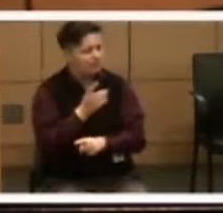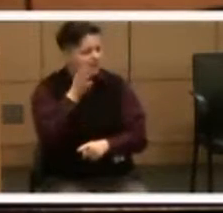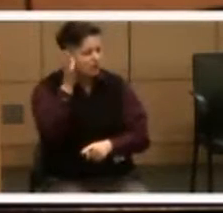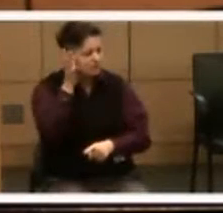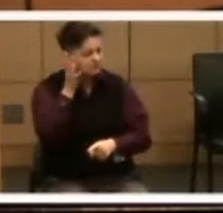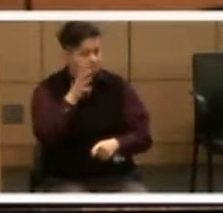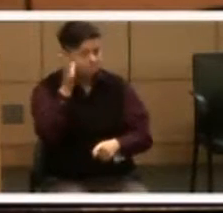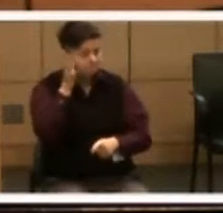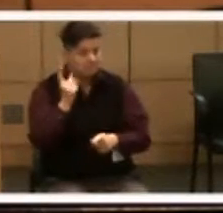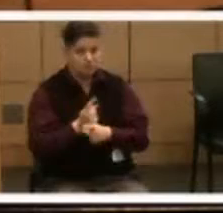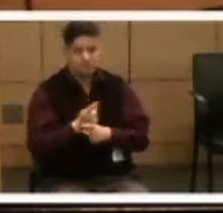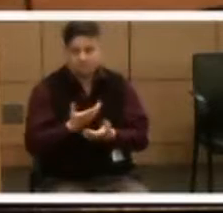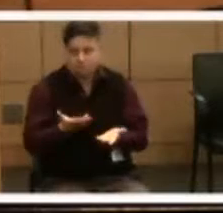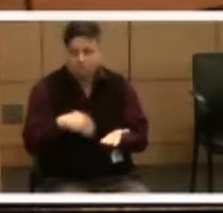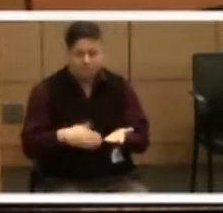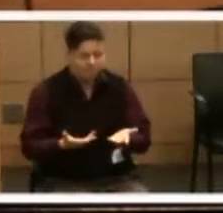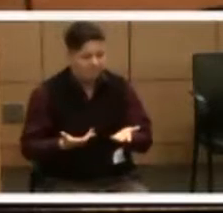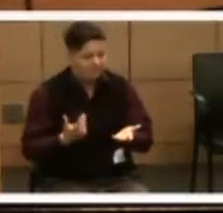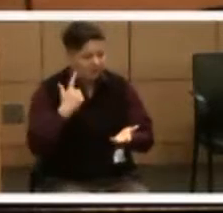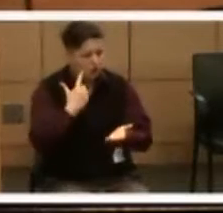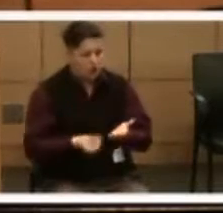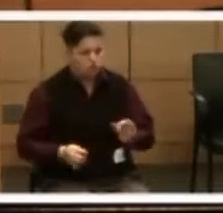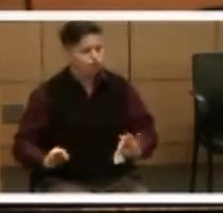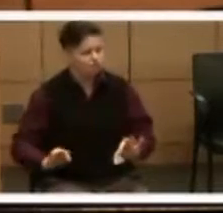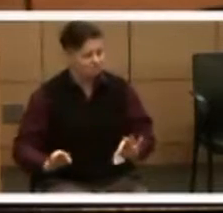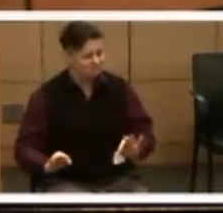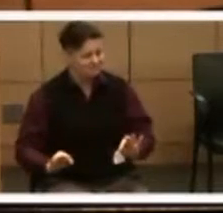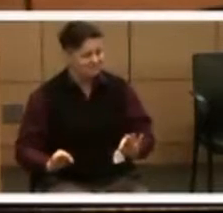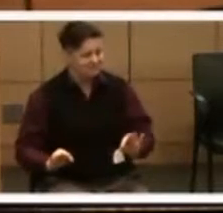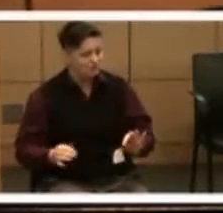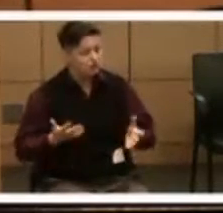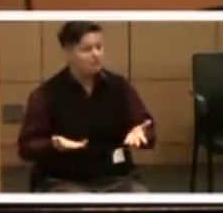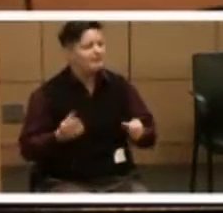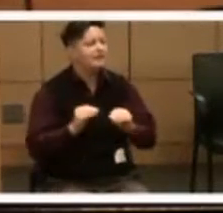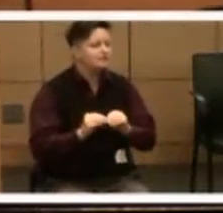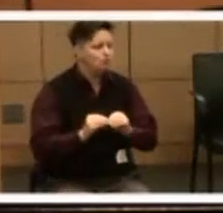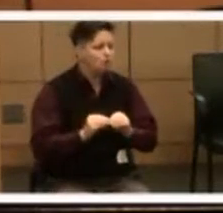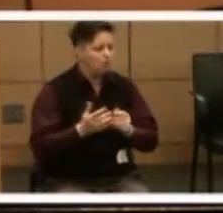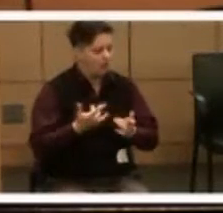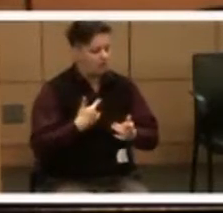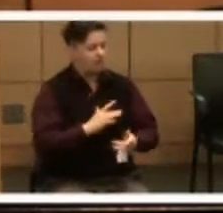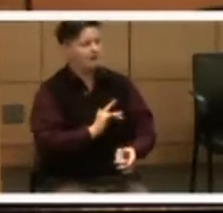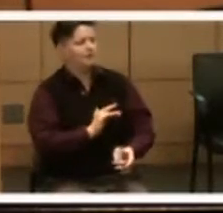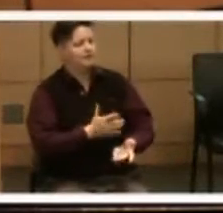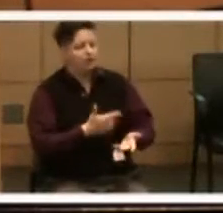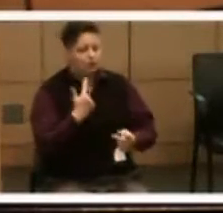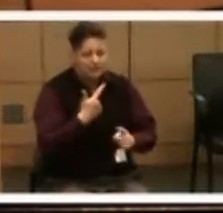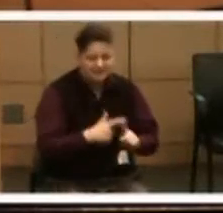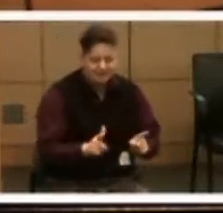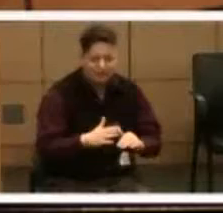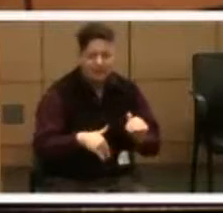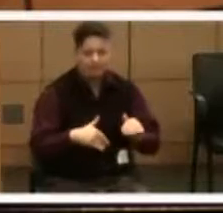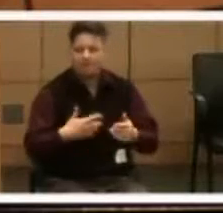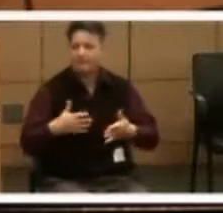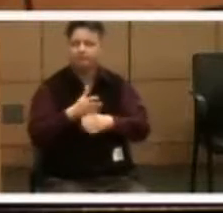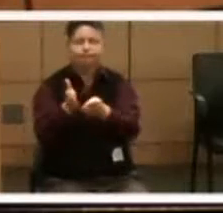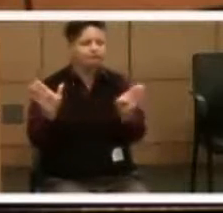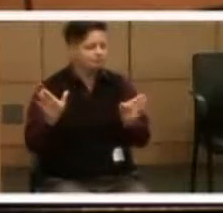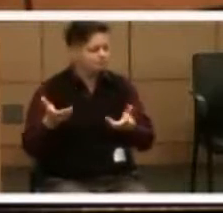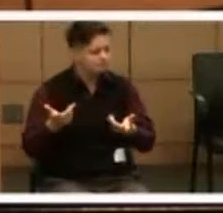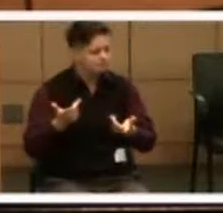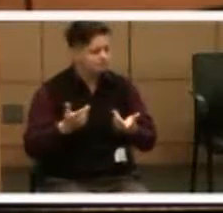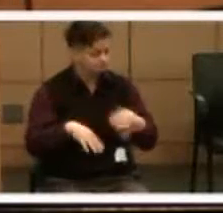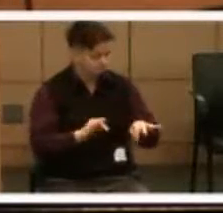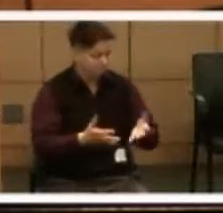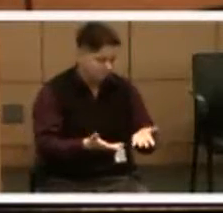child's unilateral hearing loss, and maybe that's the reason why they're enriched in these problems that they're finding. but it's still,